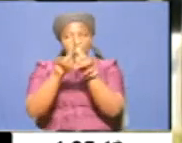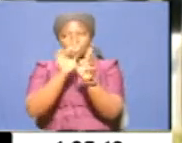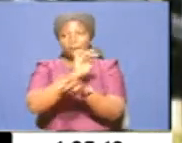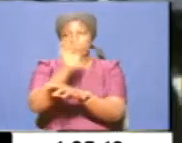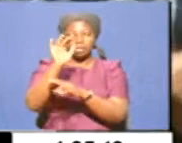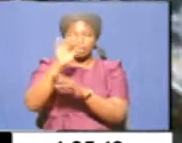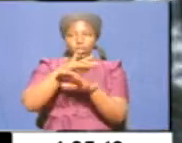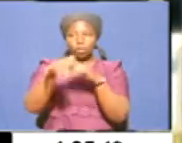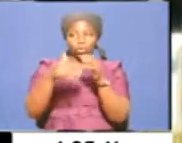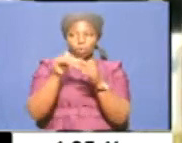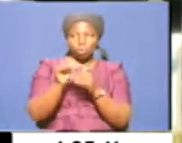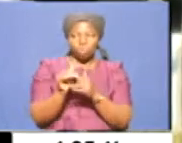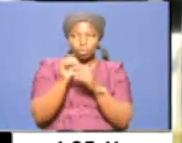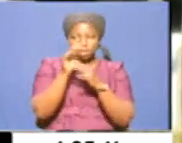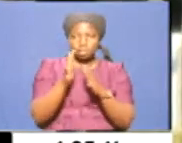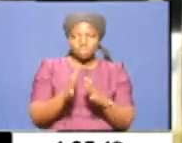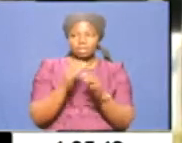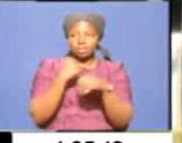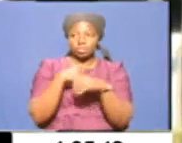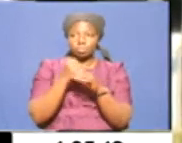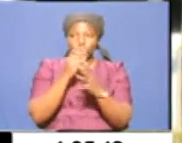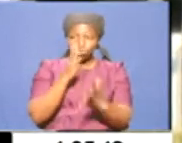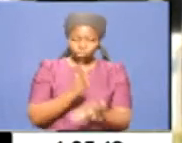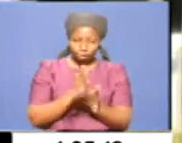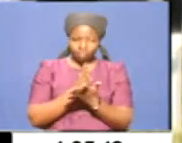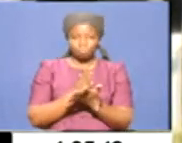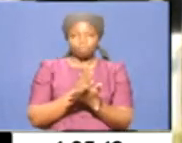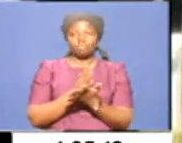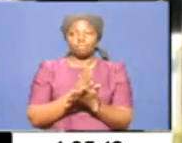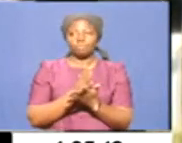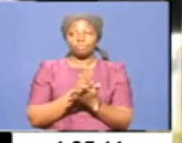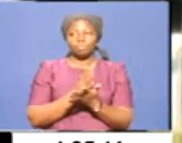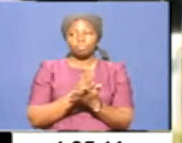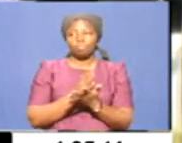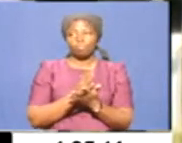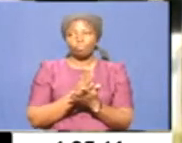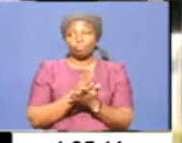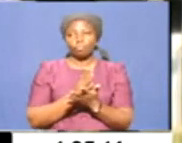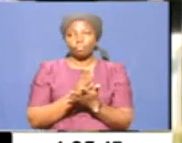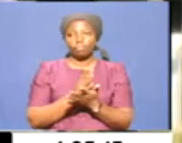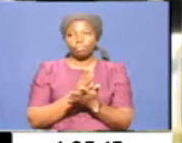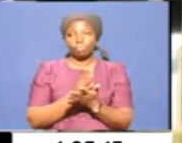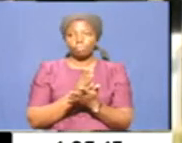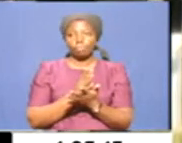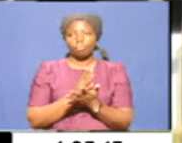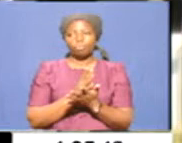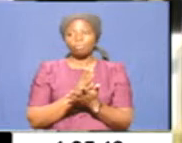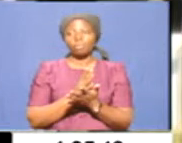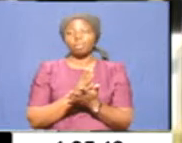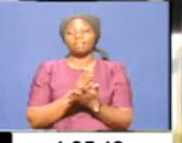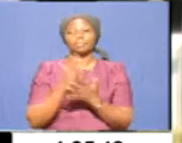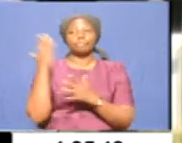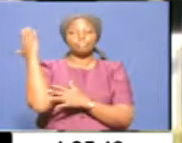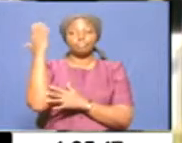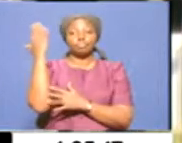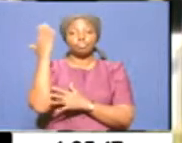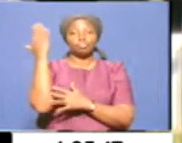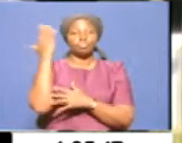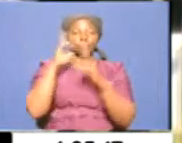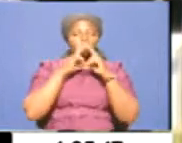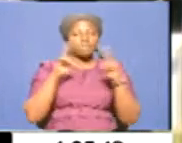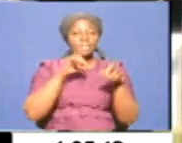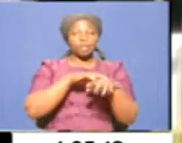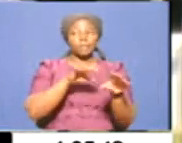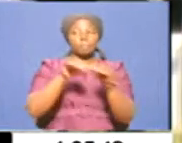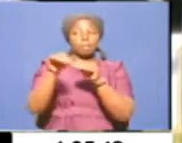leaders to ensure that indeed they are they preach peace as we head into the next